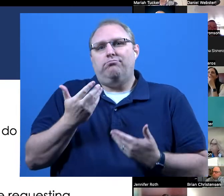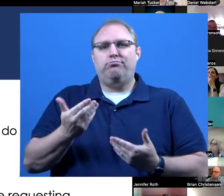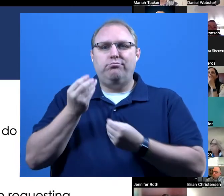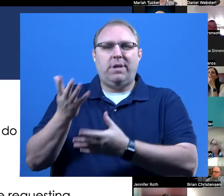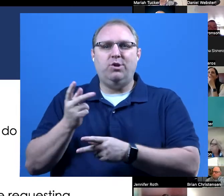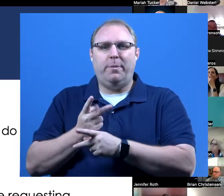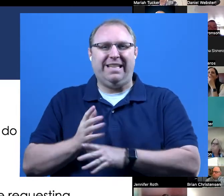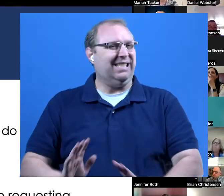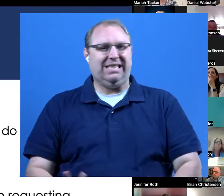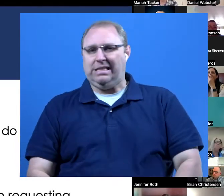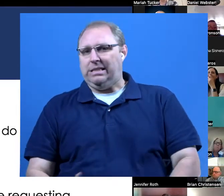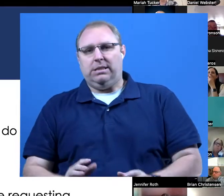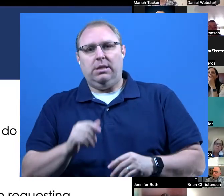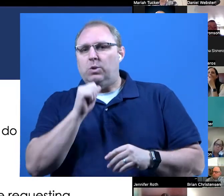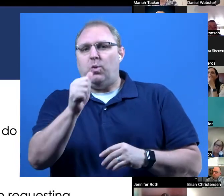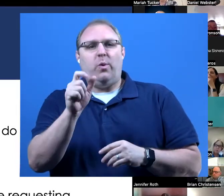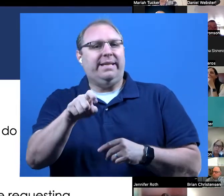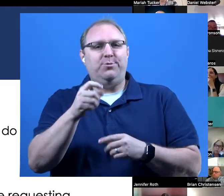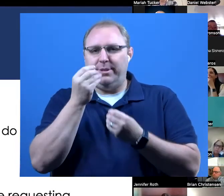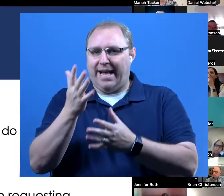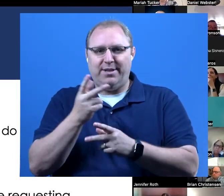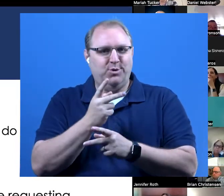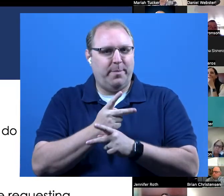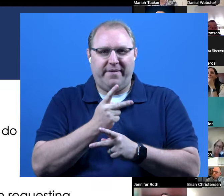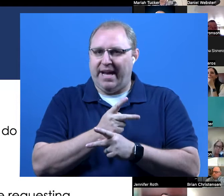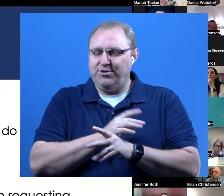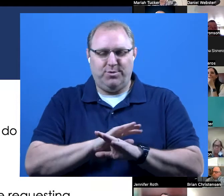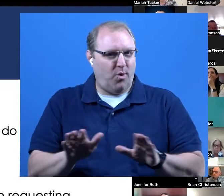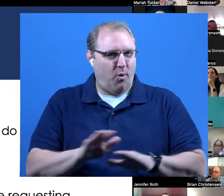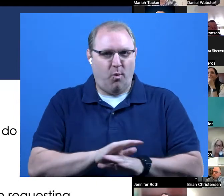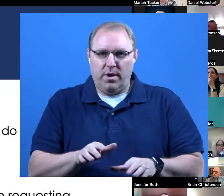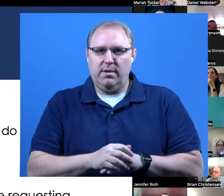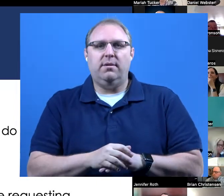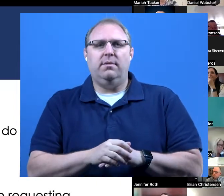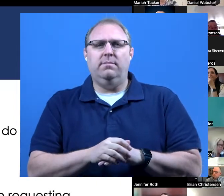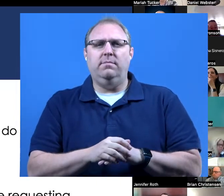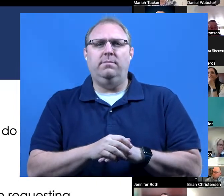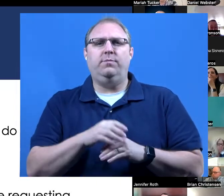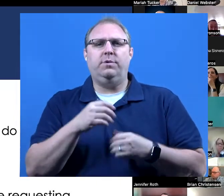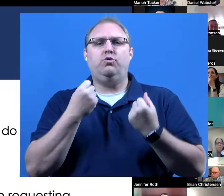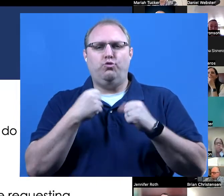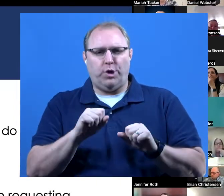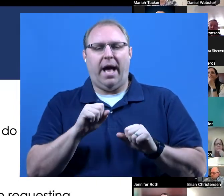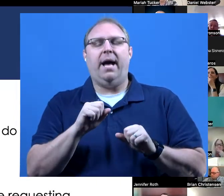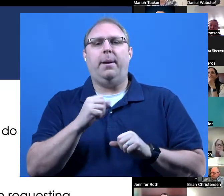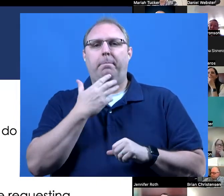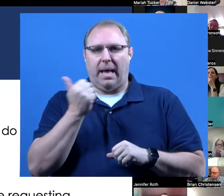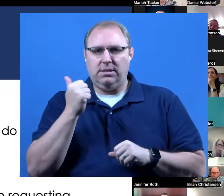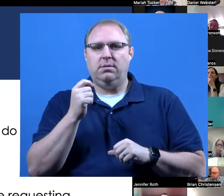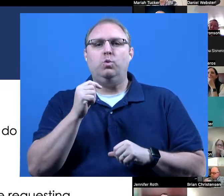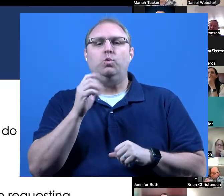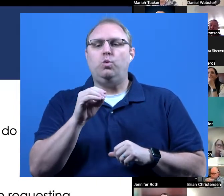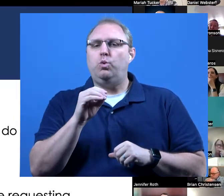all about. So they'll often tell you what's going on for them with their medical conditions.